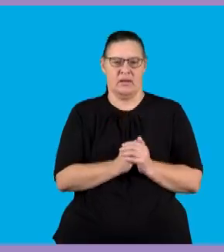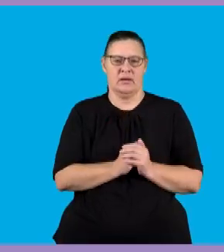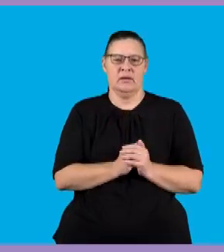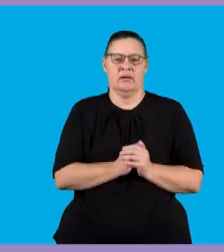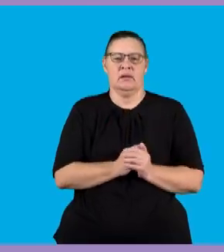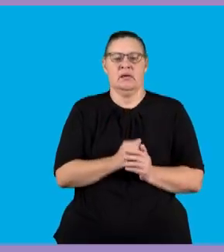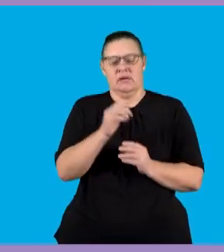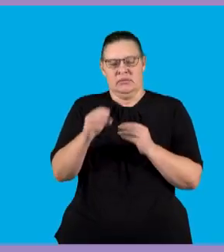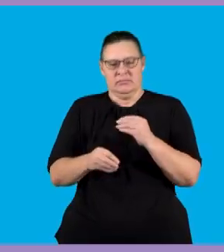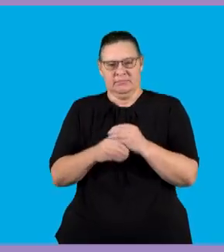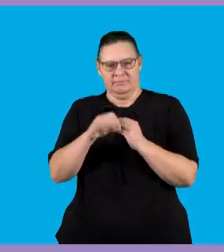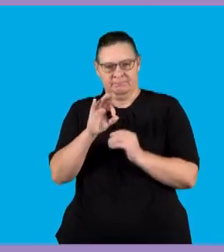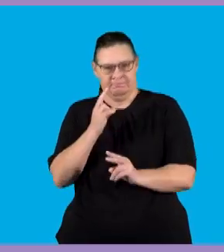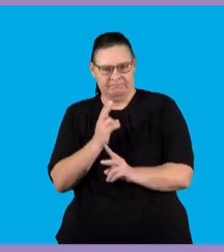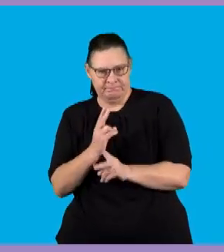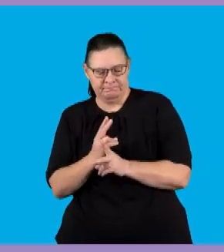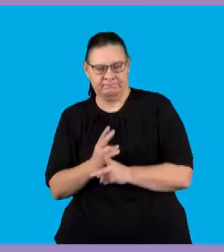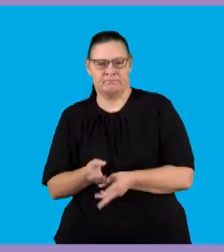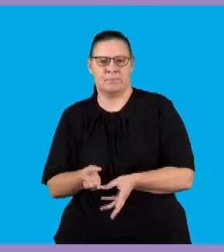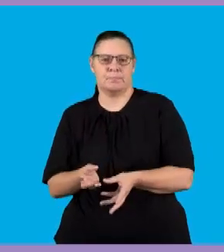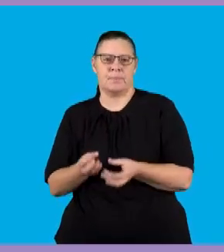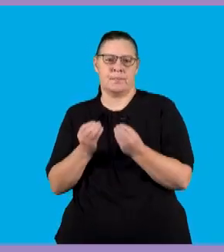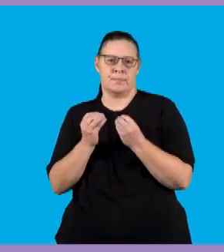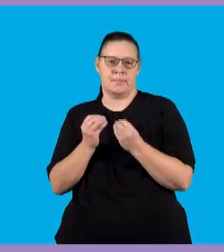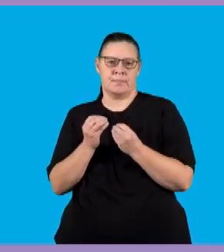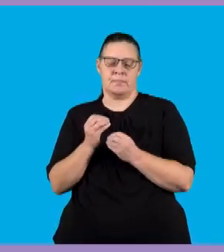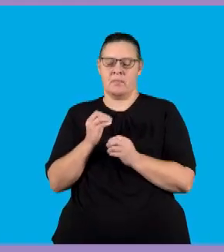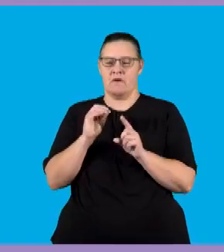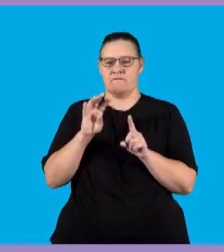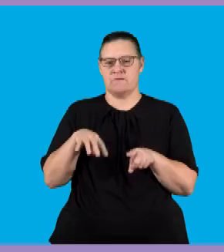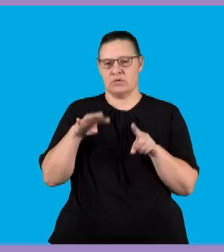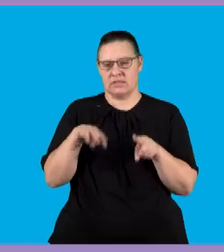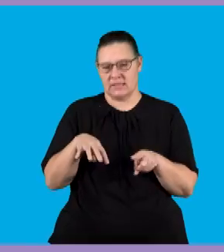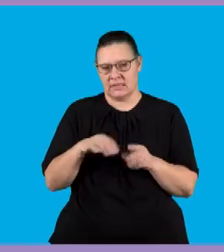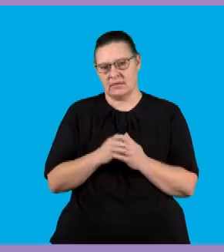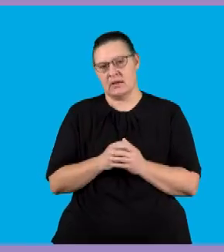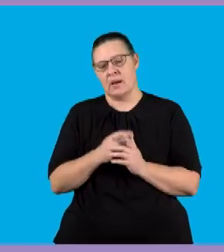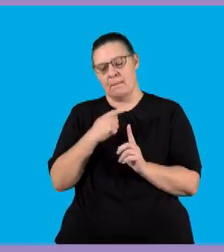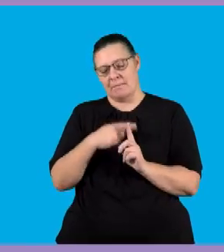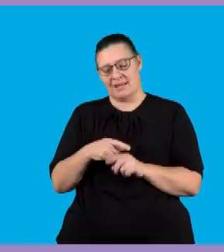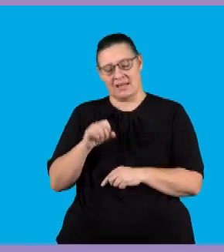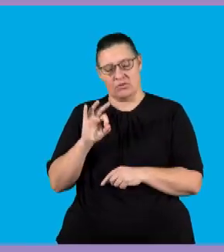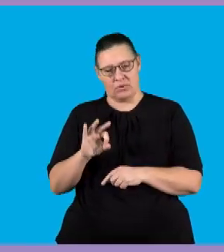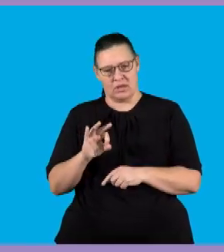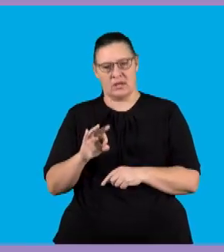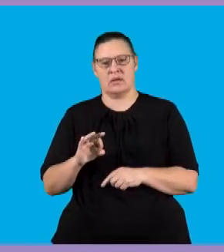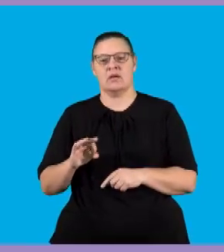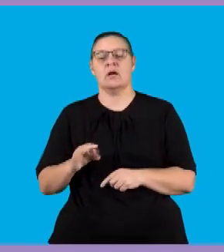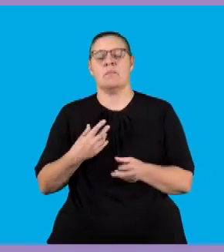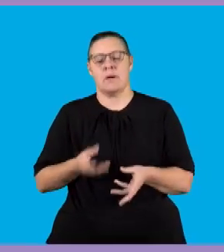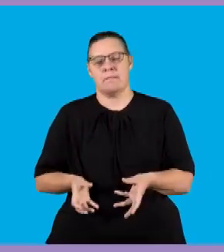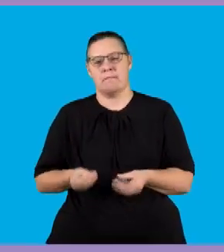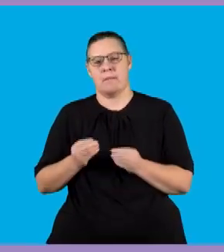11. Then we are going to add 3 again so that we can have our 14. And we are going to add